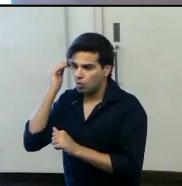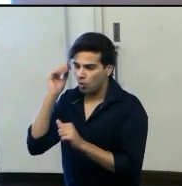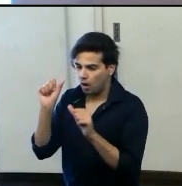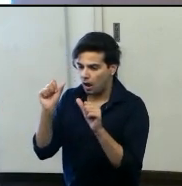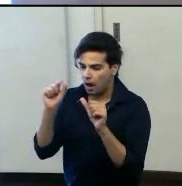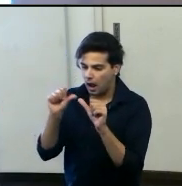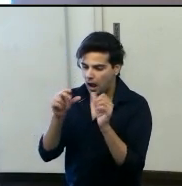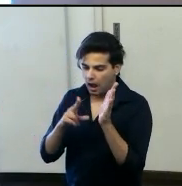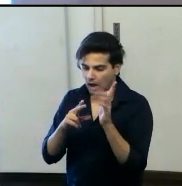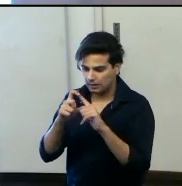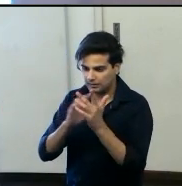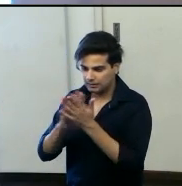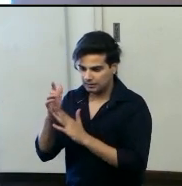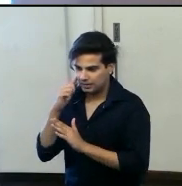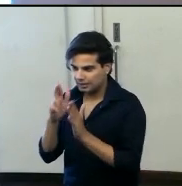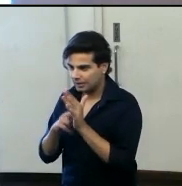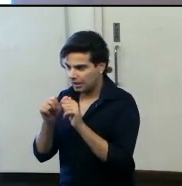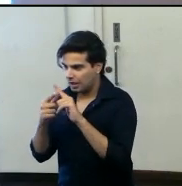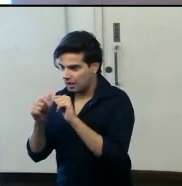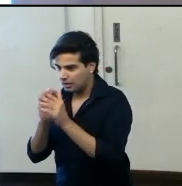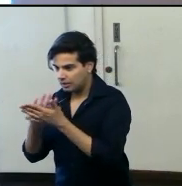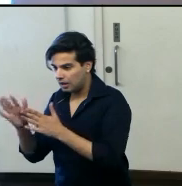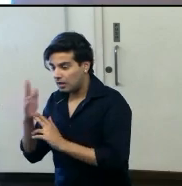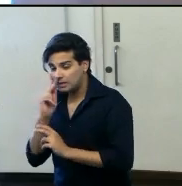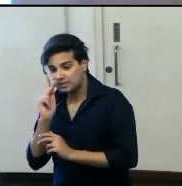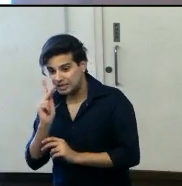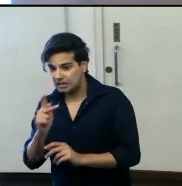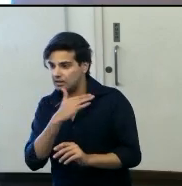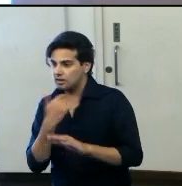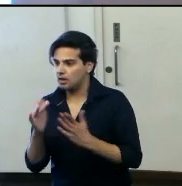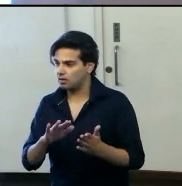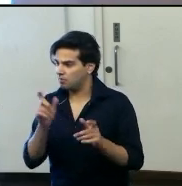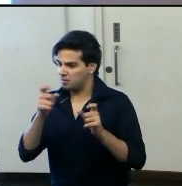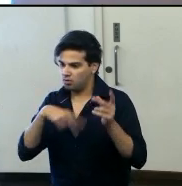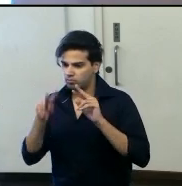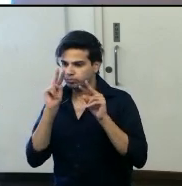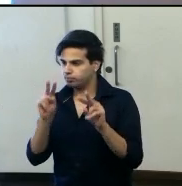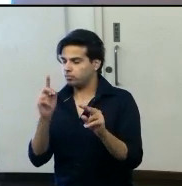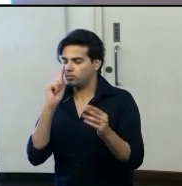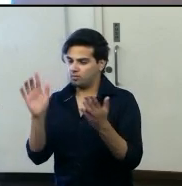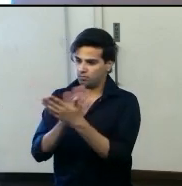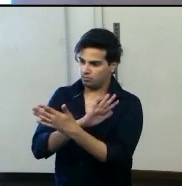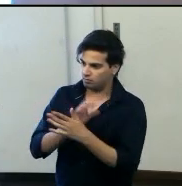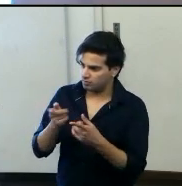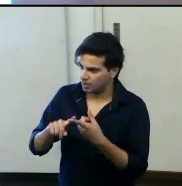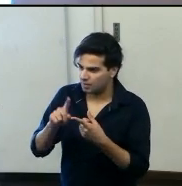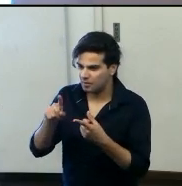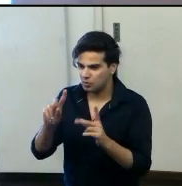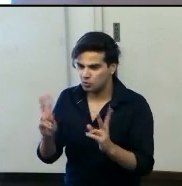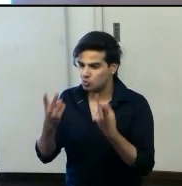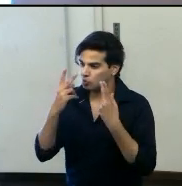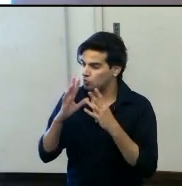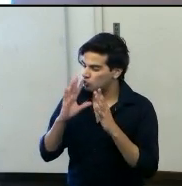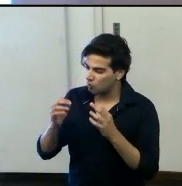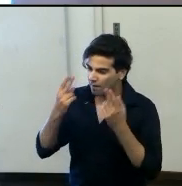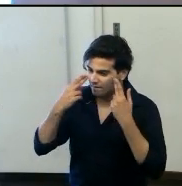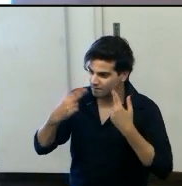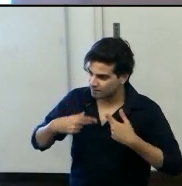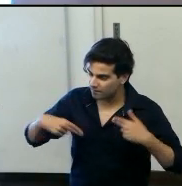is the only person who will see the death happening. This is a very famous